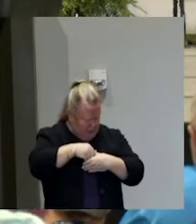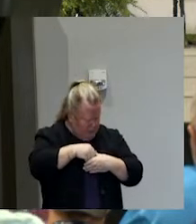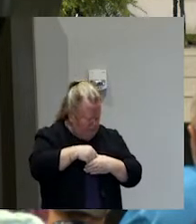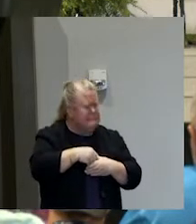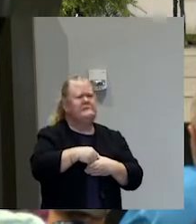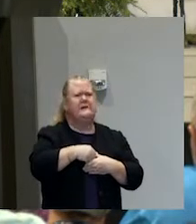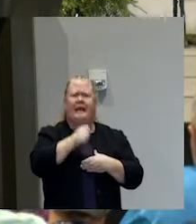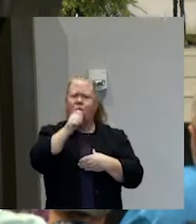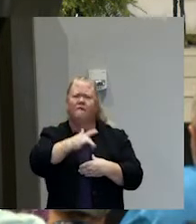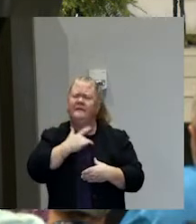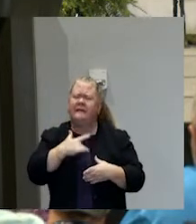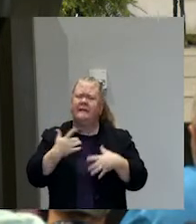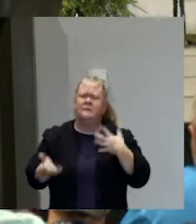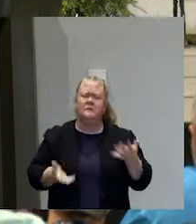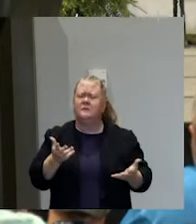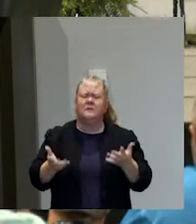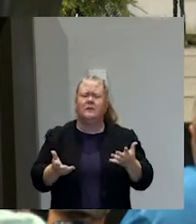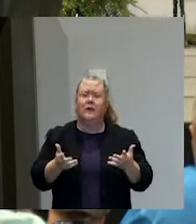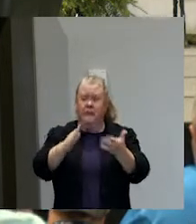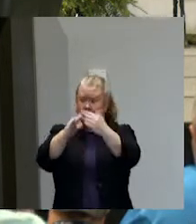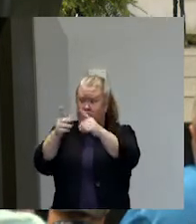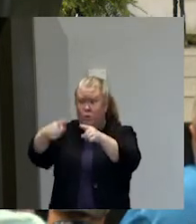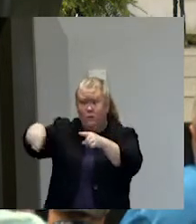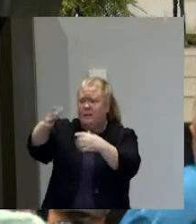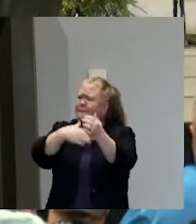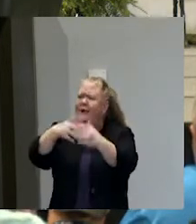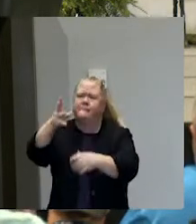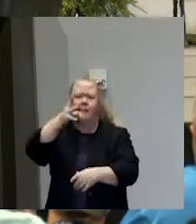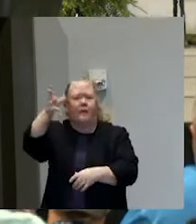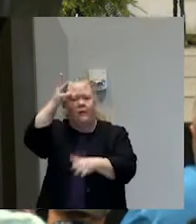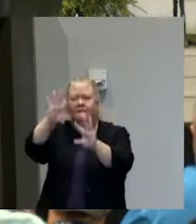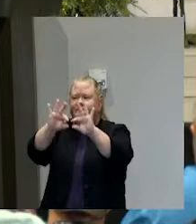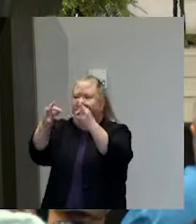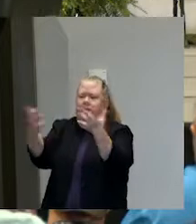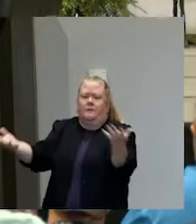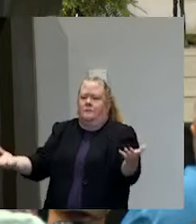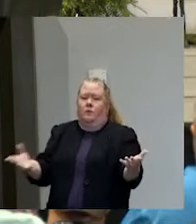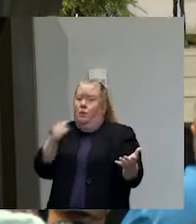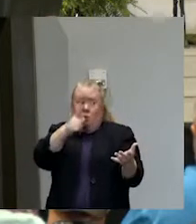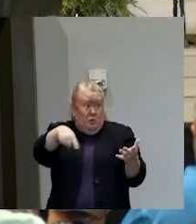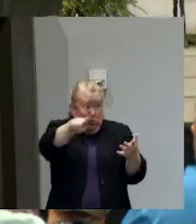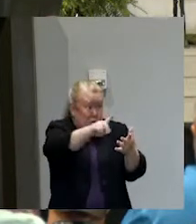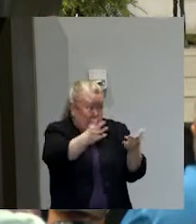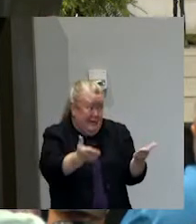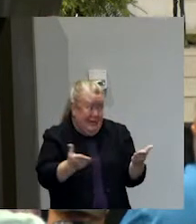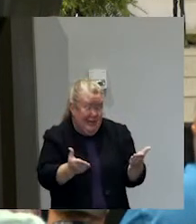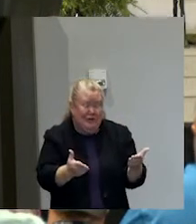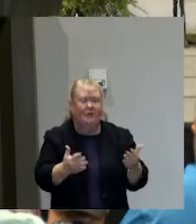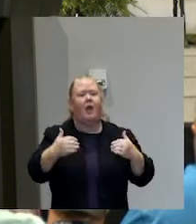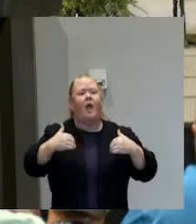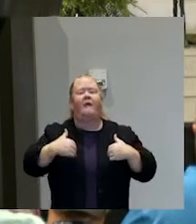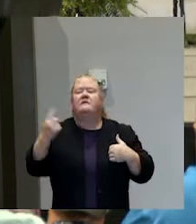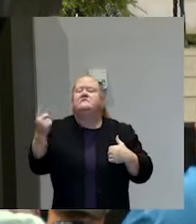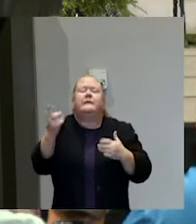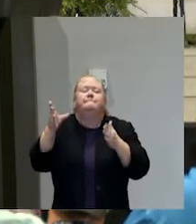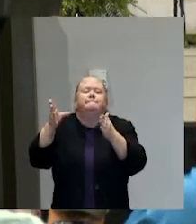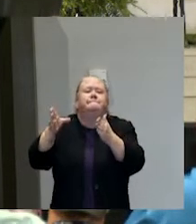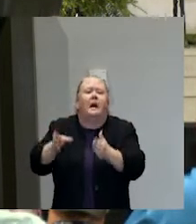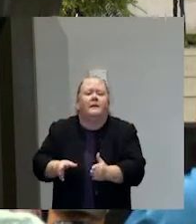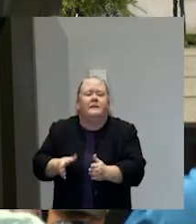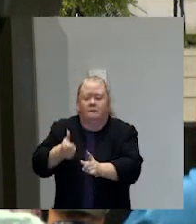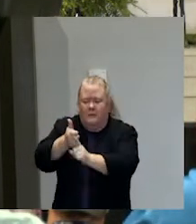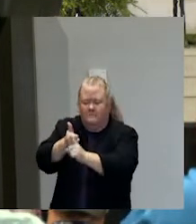you don't feel it. And having a community, whether it's your parents, family, or who you guys are here, just having somebody is just